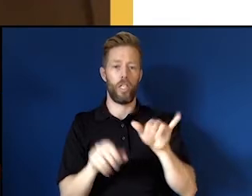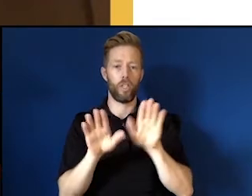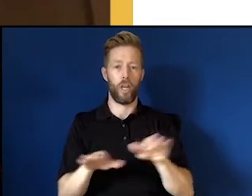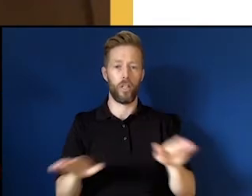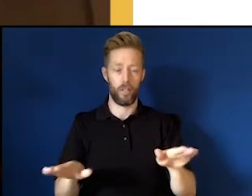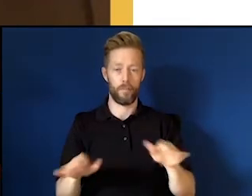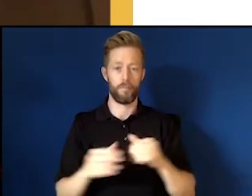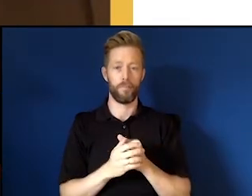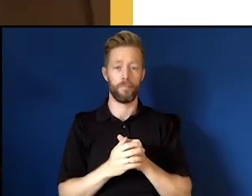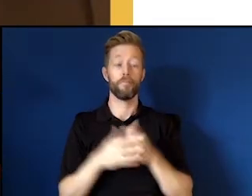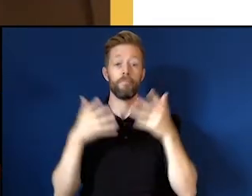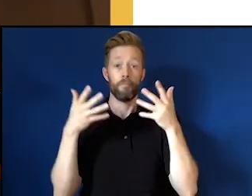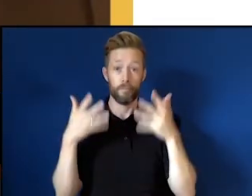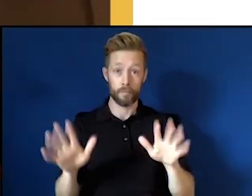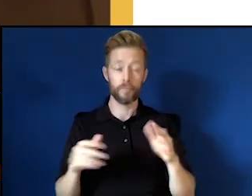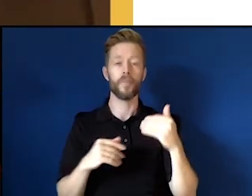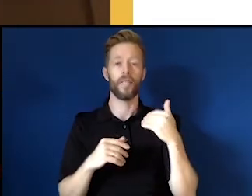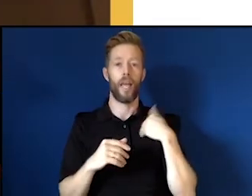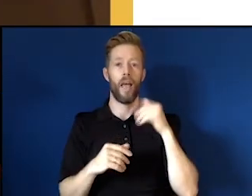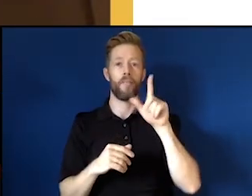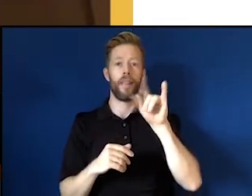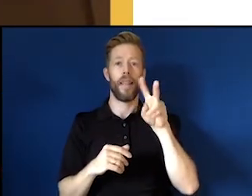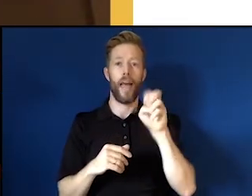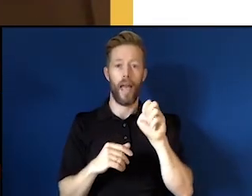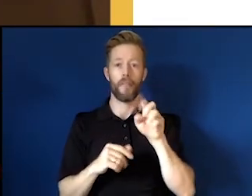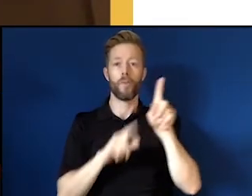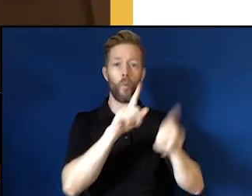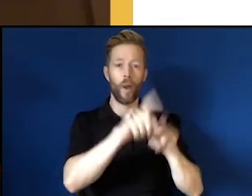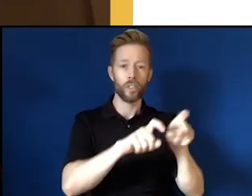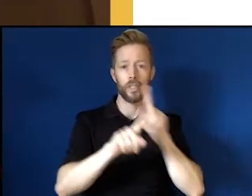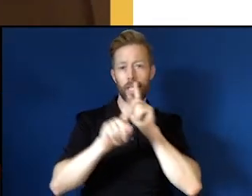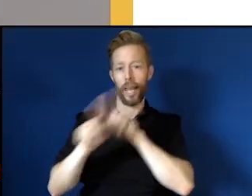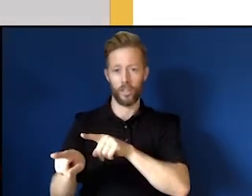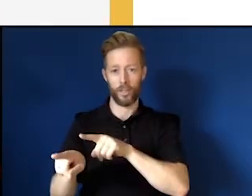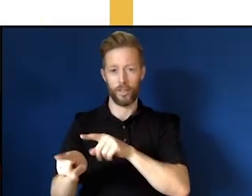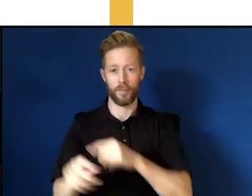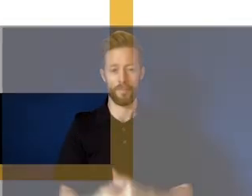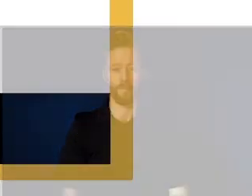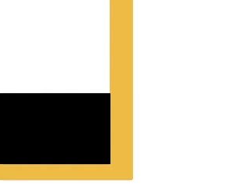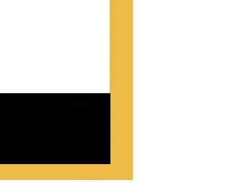Childhood, and it will be followed by a live Q&A.